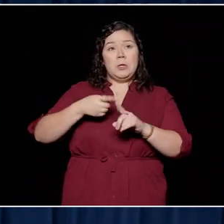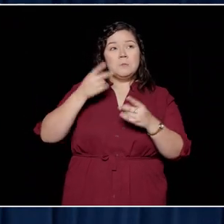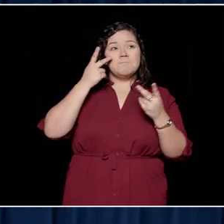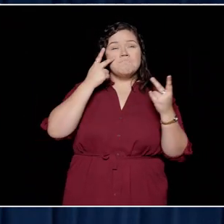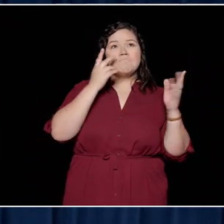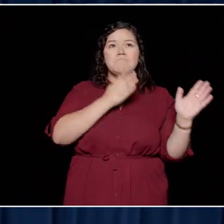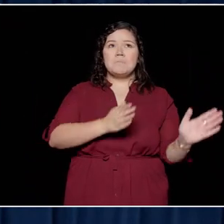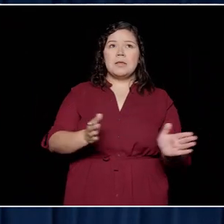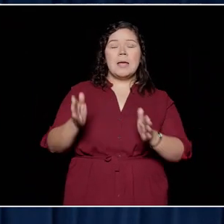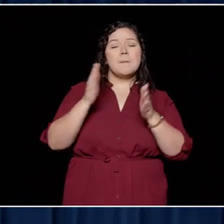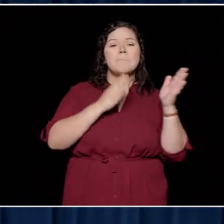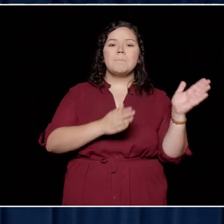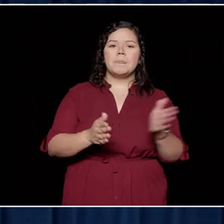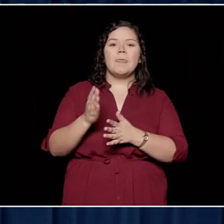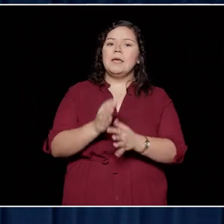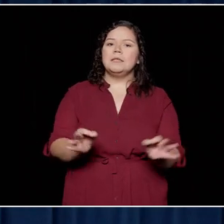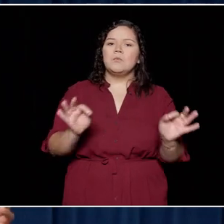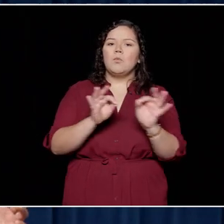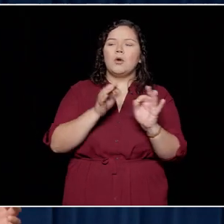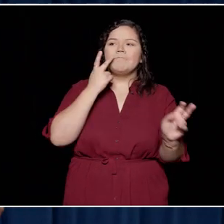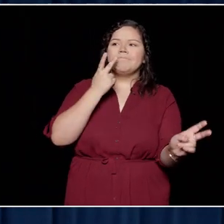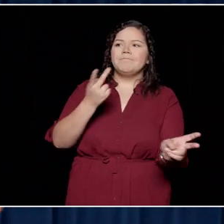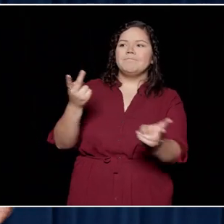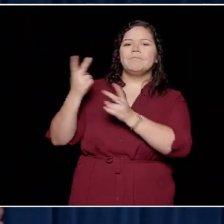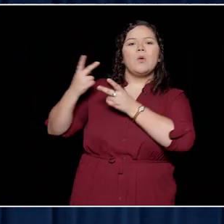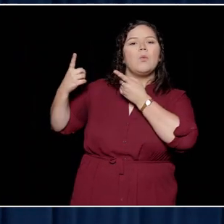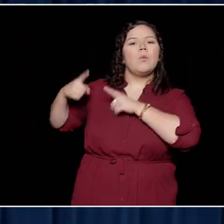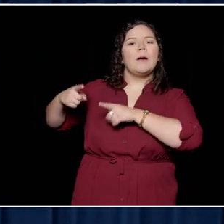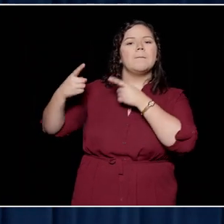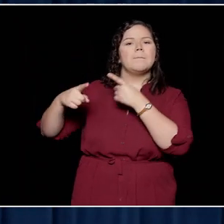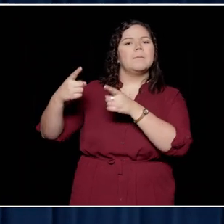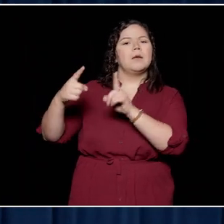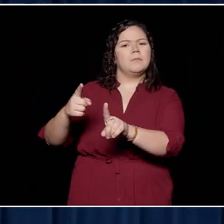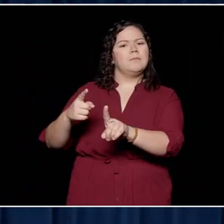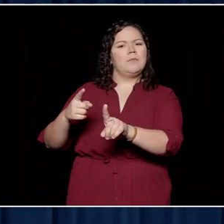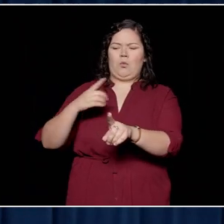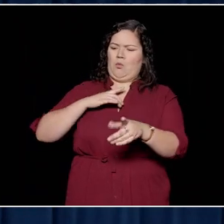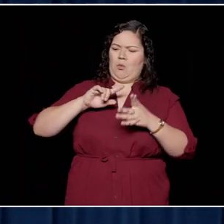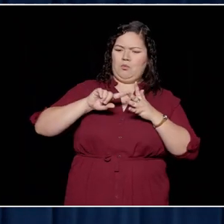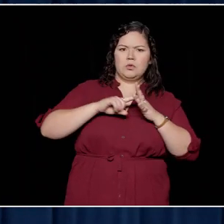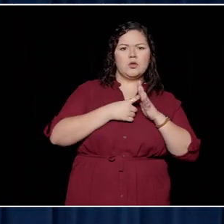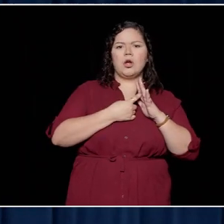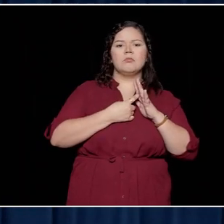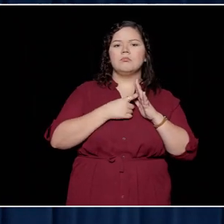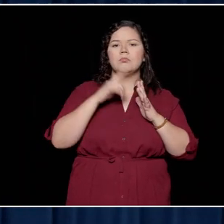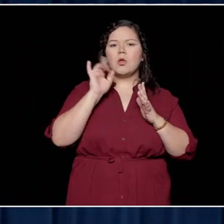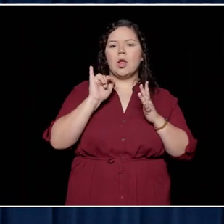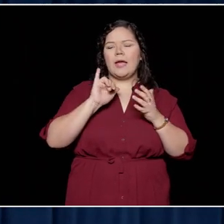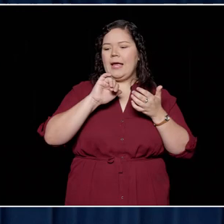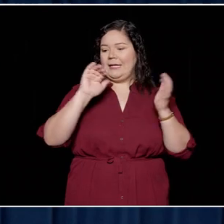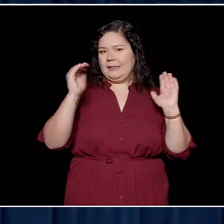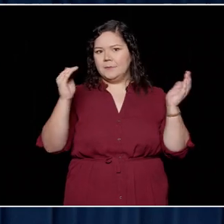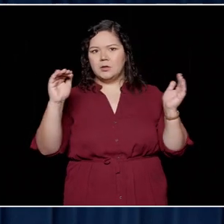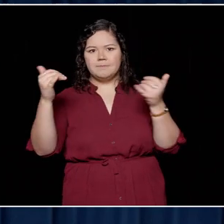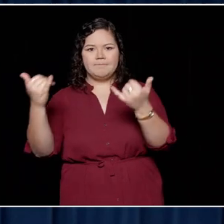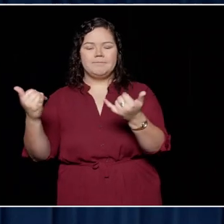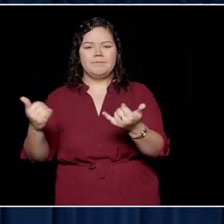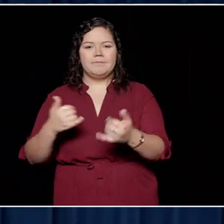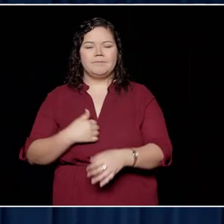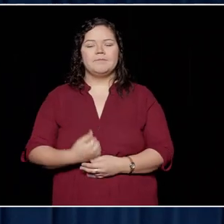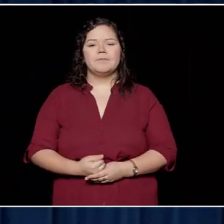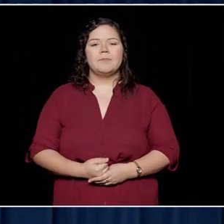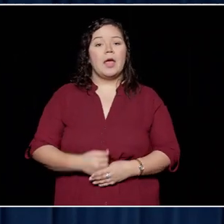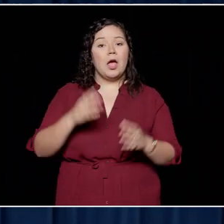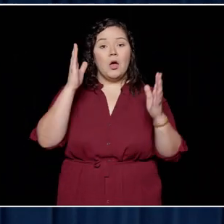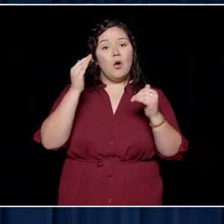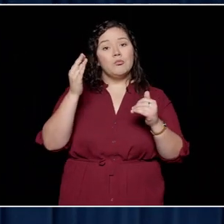may gain perspective by looking back to where you have been. And I hope that when you do look back at